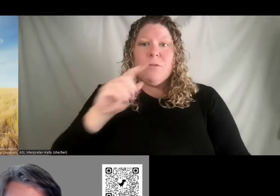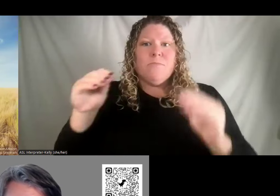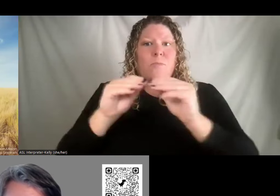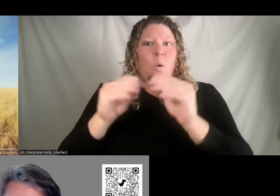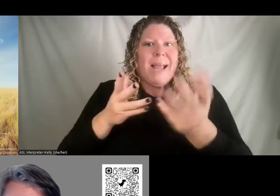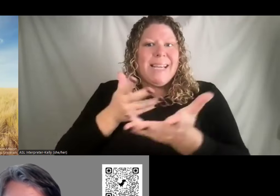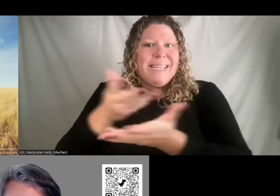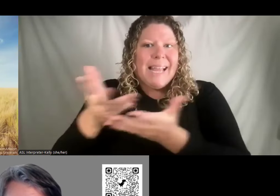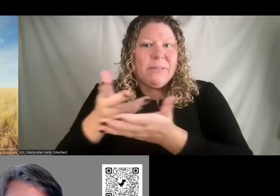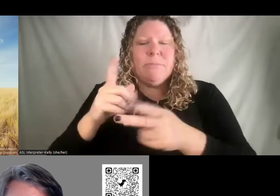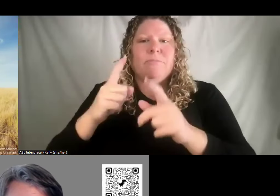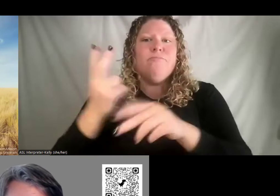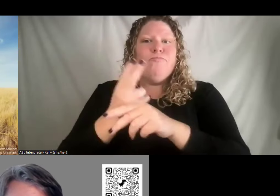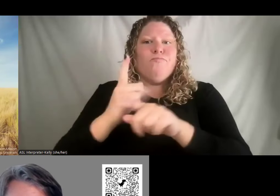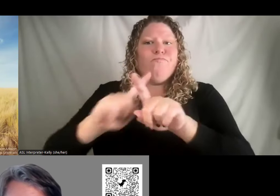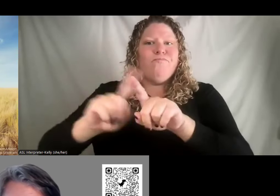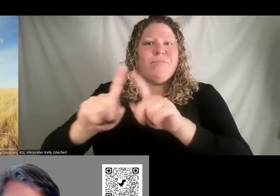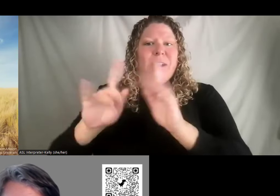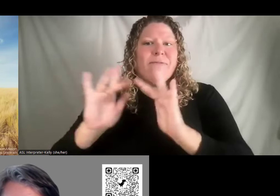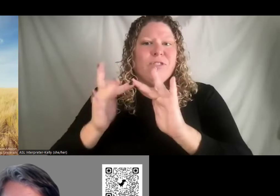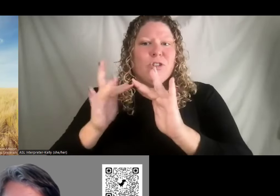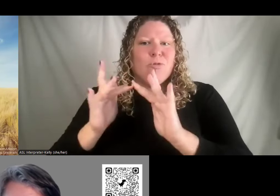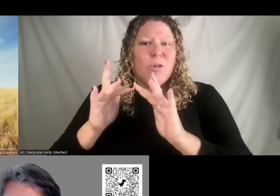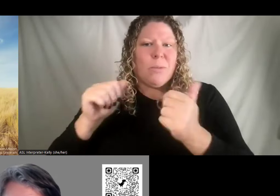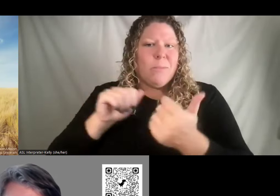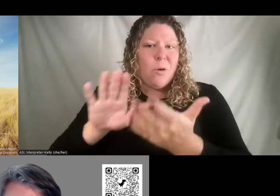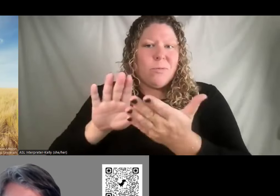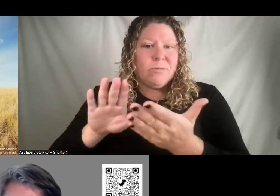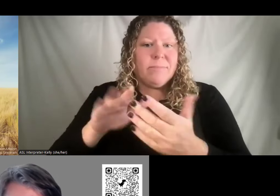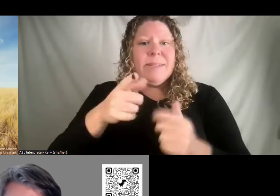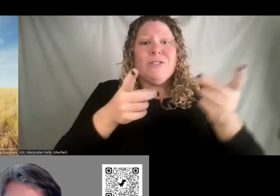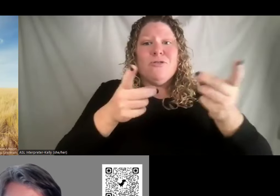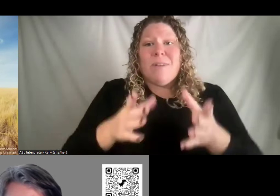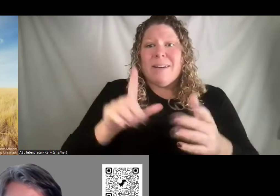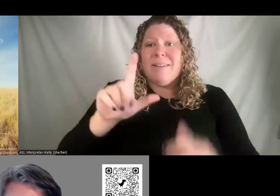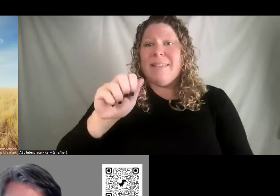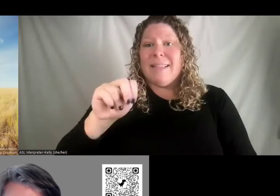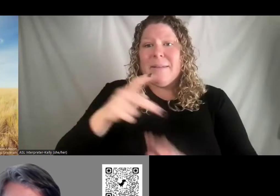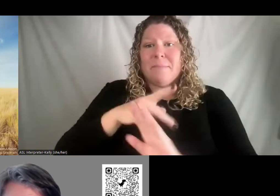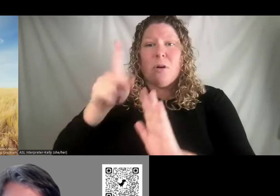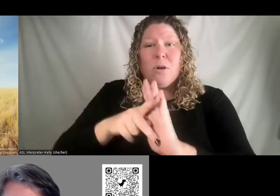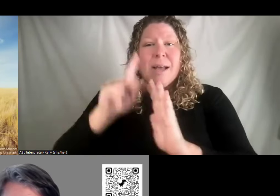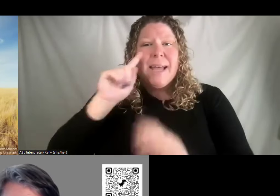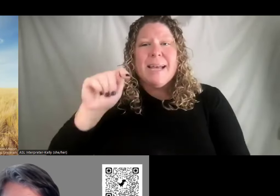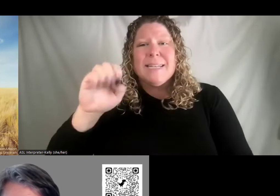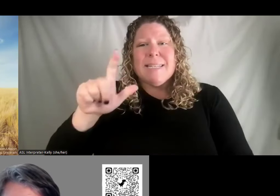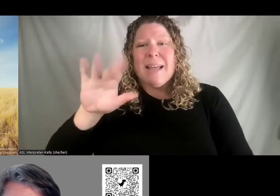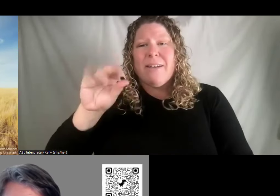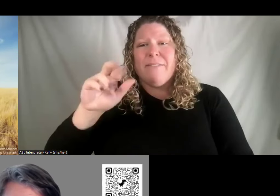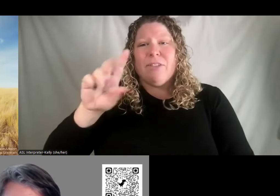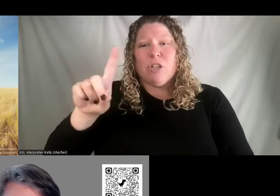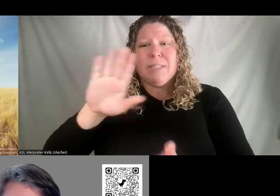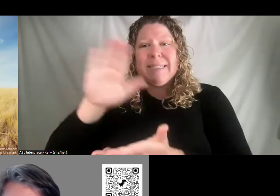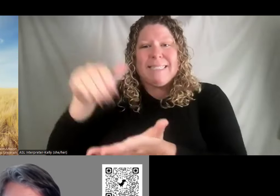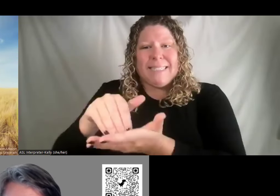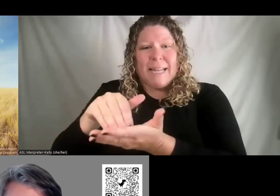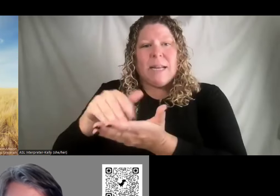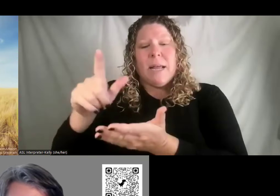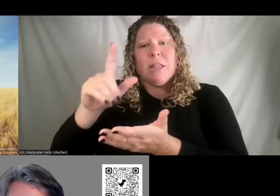virtual approaches. He is the director of Lean programs at the Telfer Center for Executive Leadership at the University of